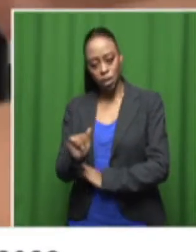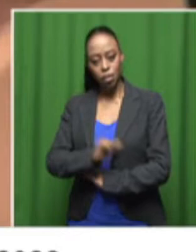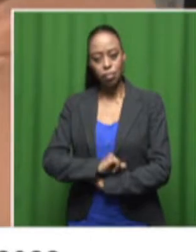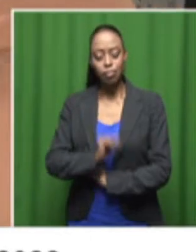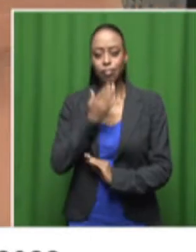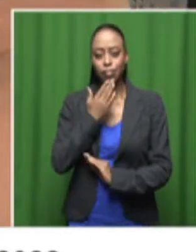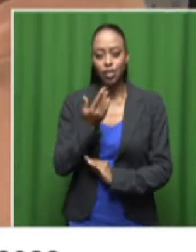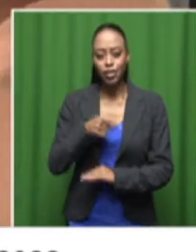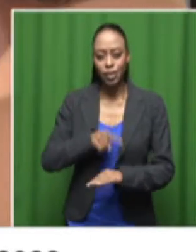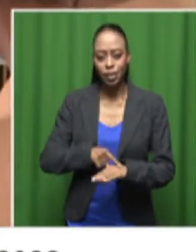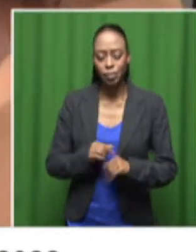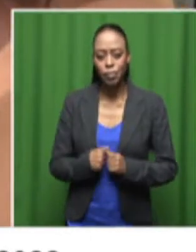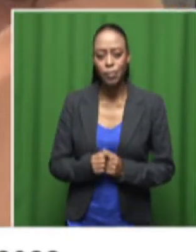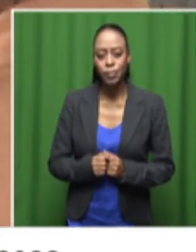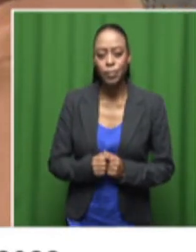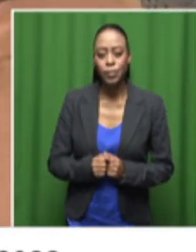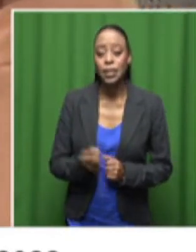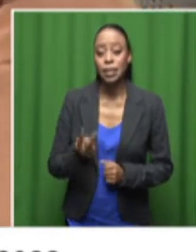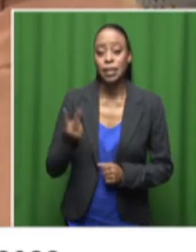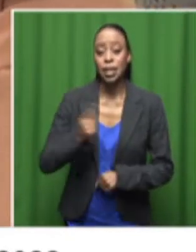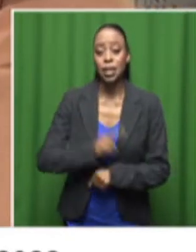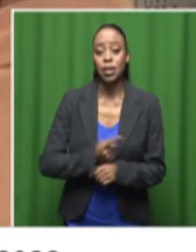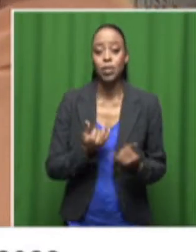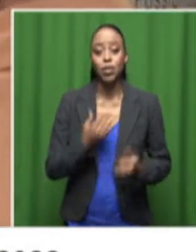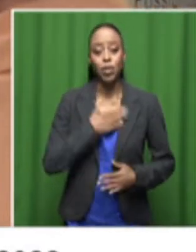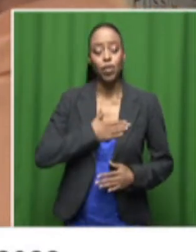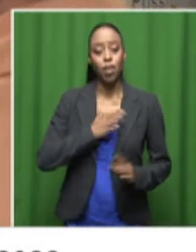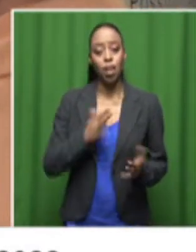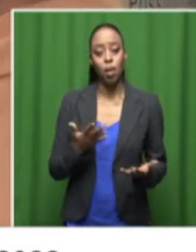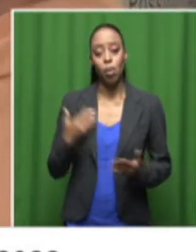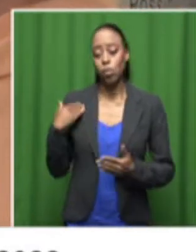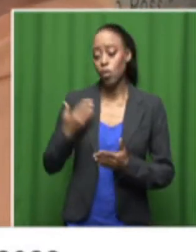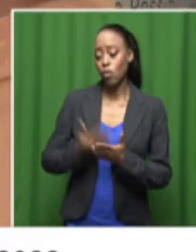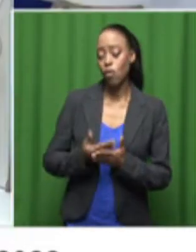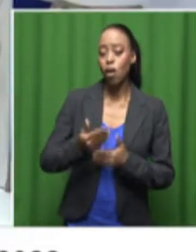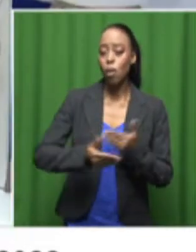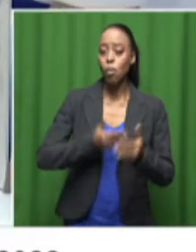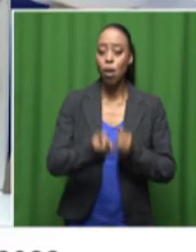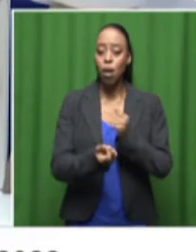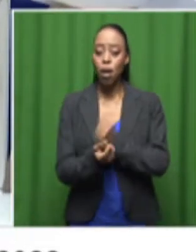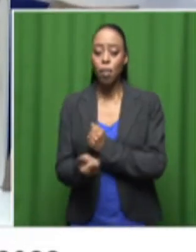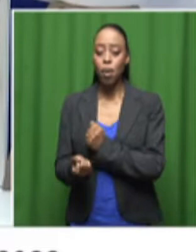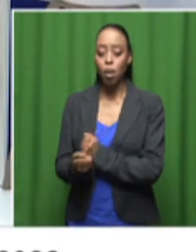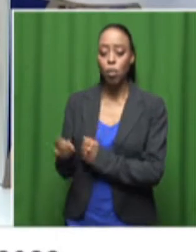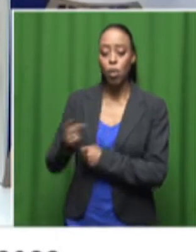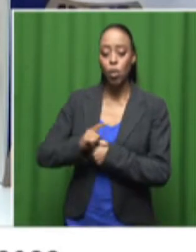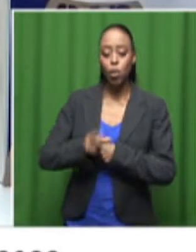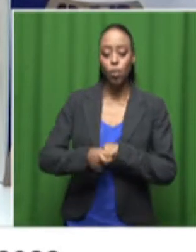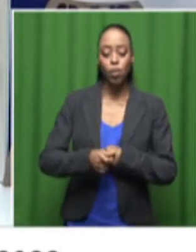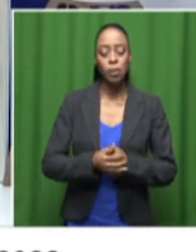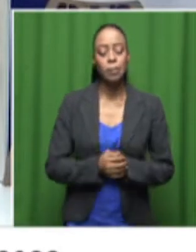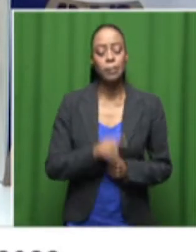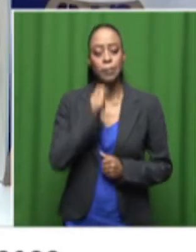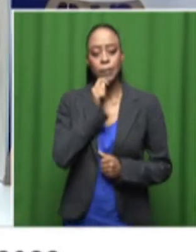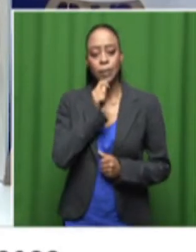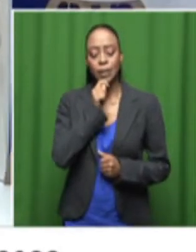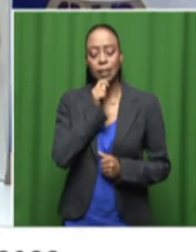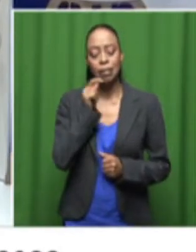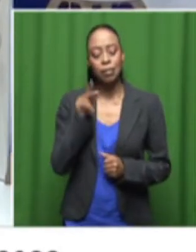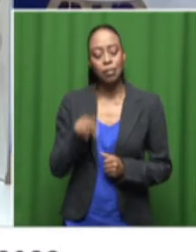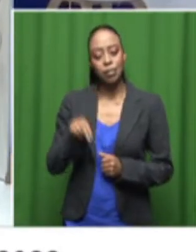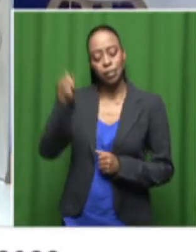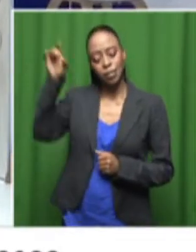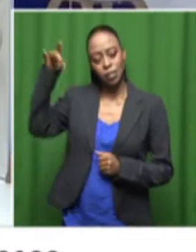your time. It's day two. How are you feeling about the progress made by the conference so far? Good morning, Naledi, and